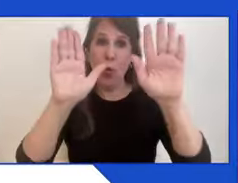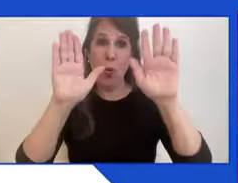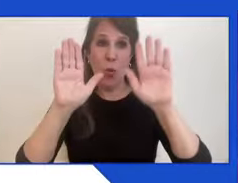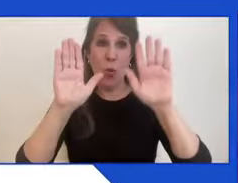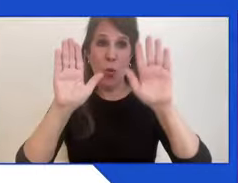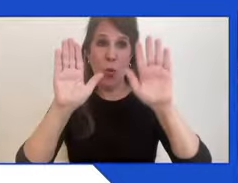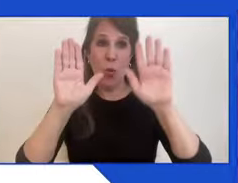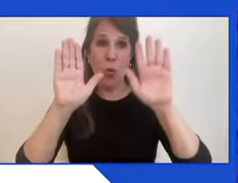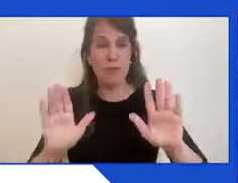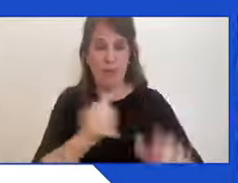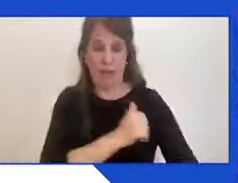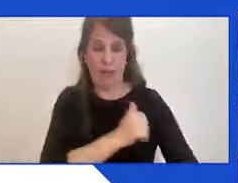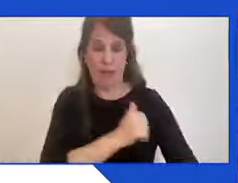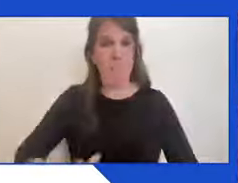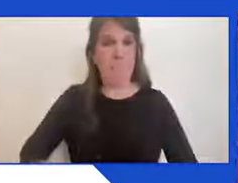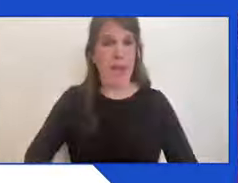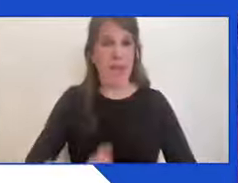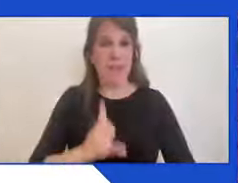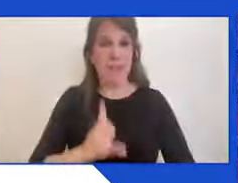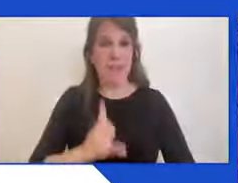Lipstadt.